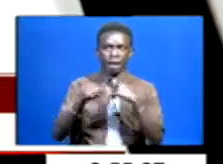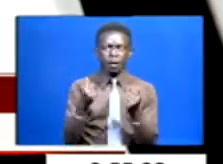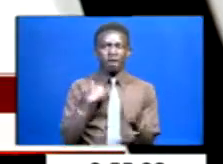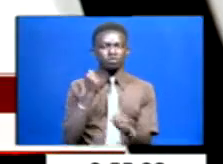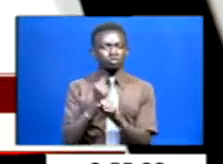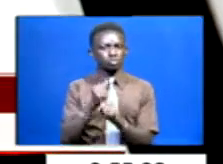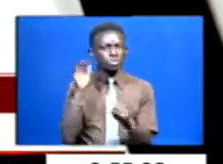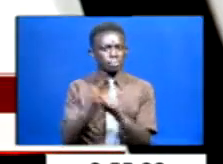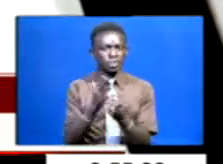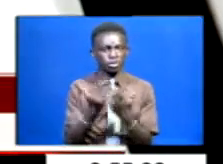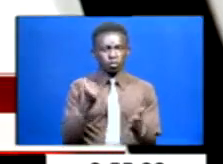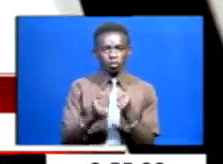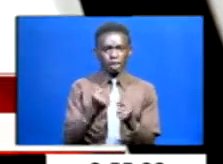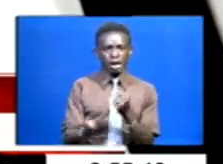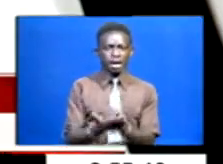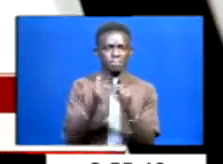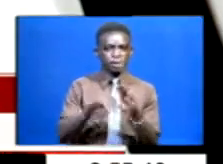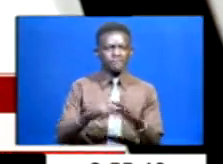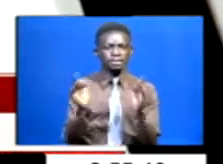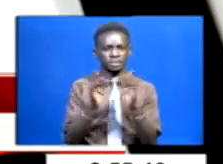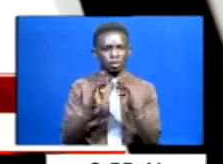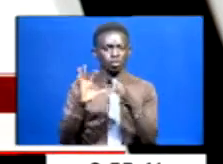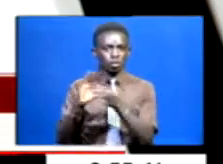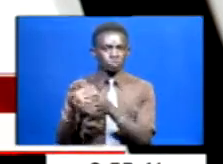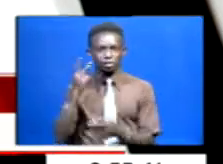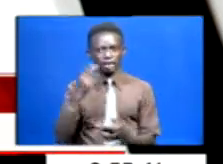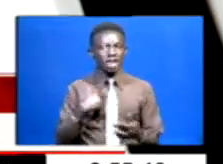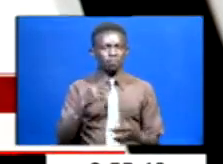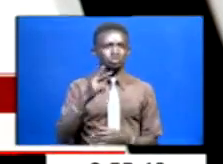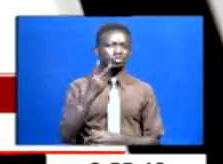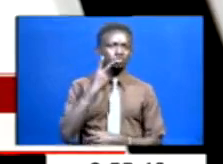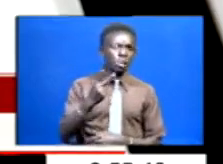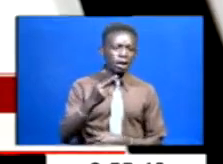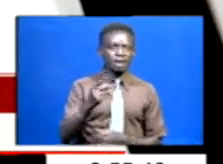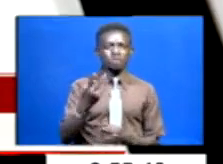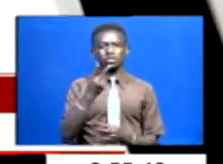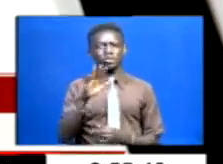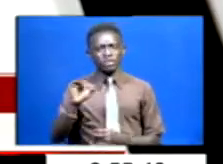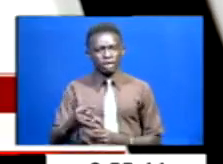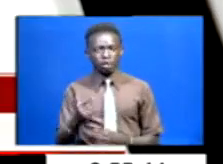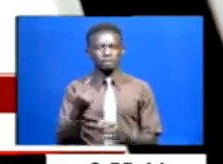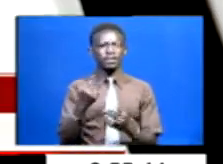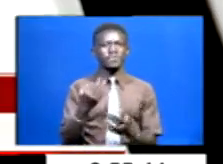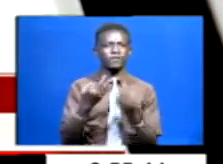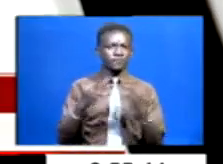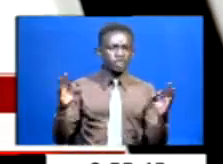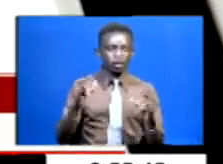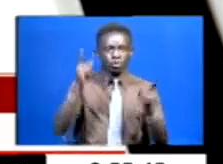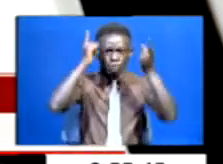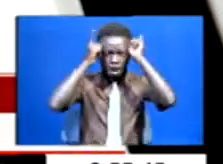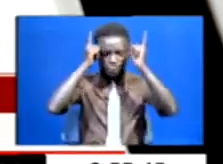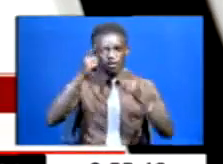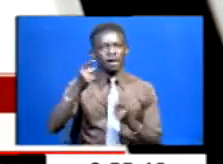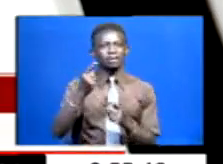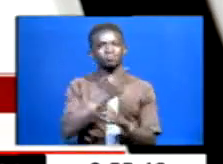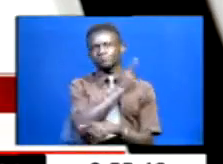enhance, internet connectivity, 200 or 25,000 Wi-Fi, free Wi-Fi hotspots across the